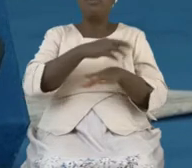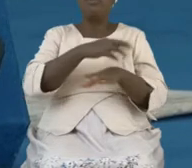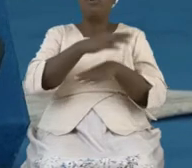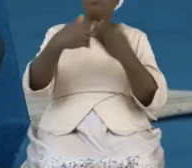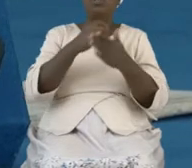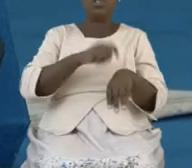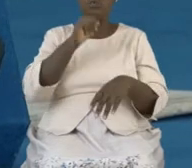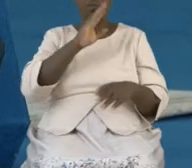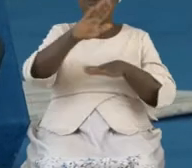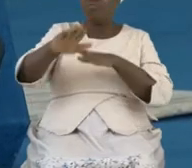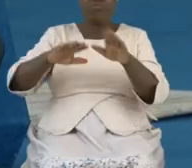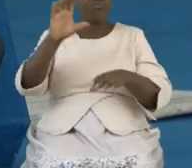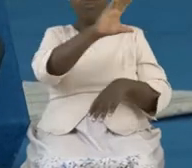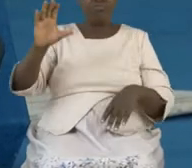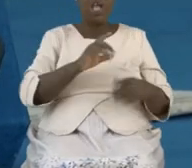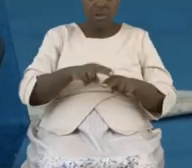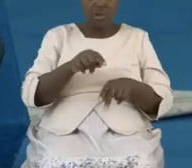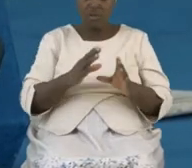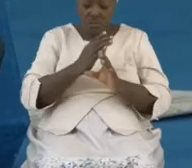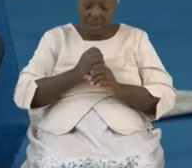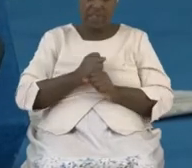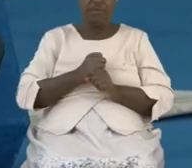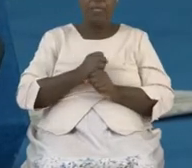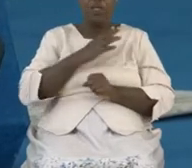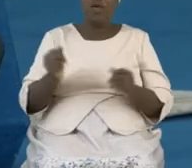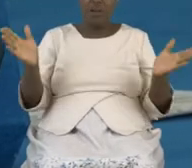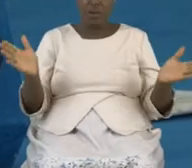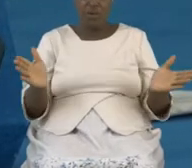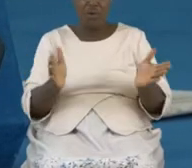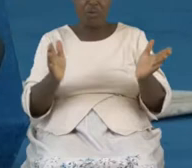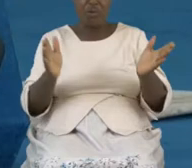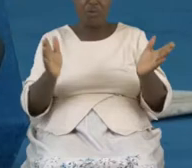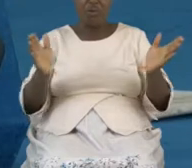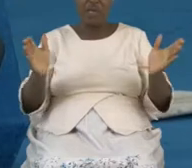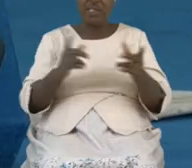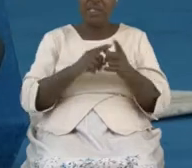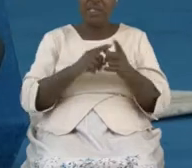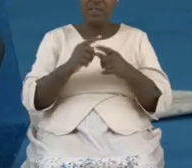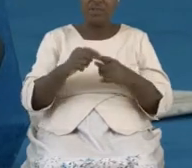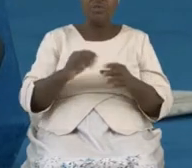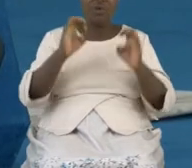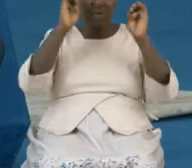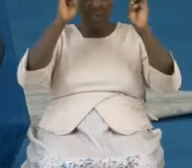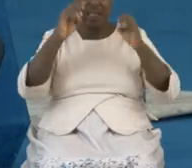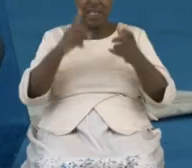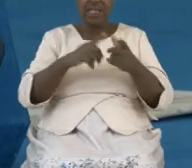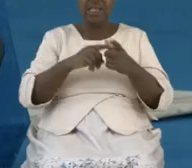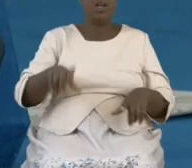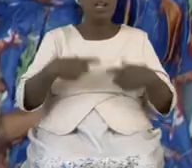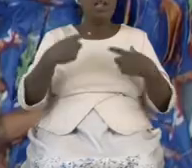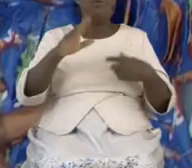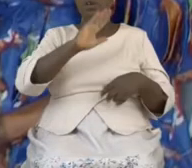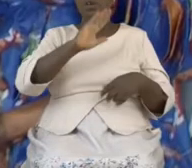You are edified, you are educated, and then your life will never be the same again in